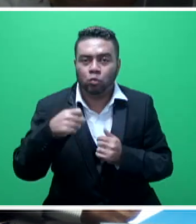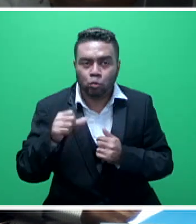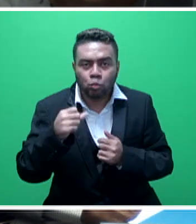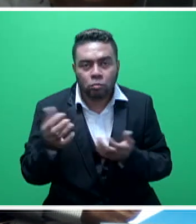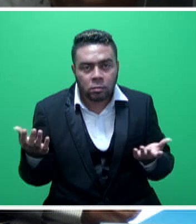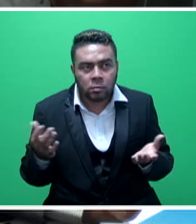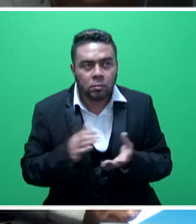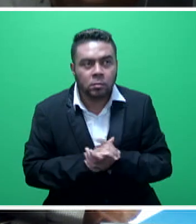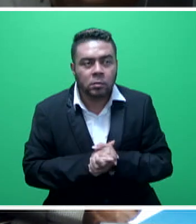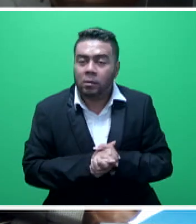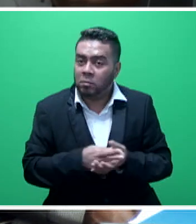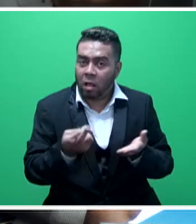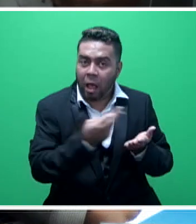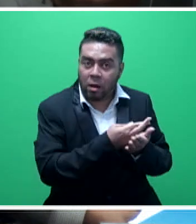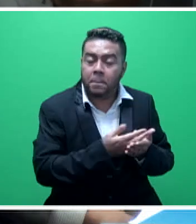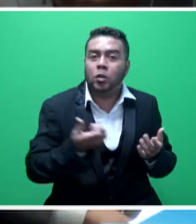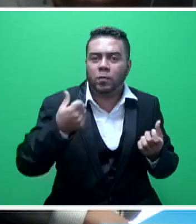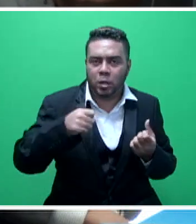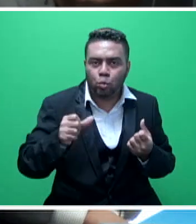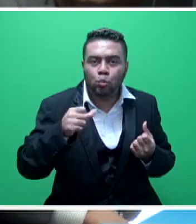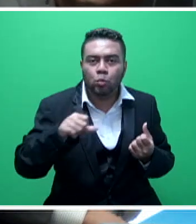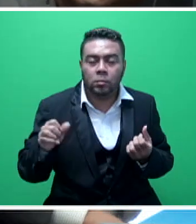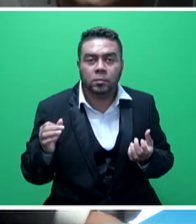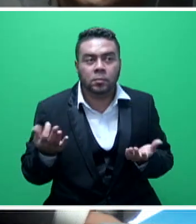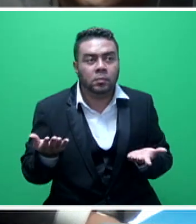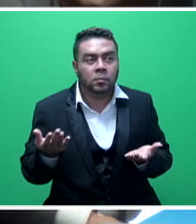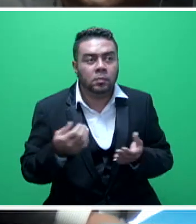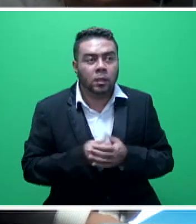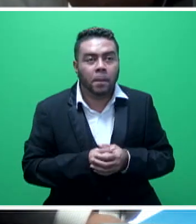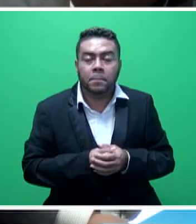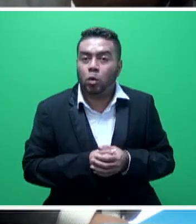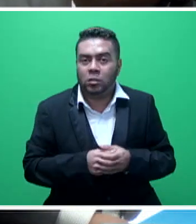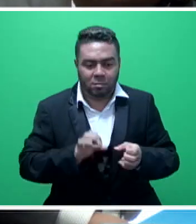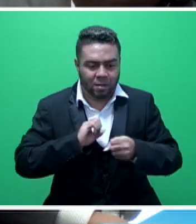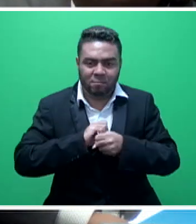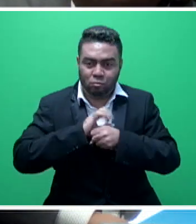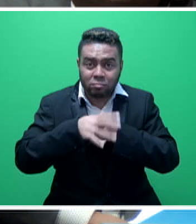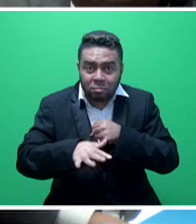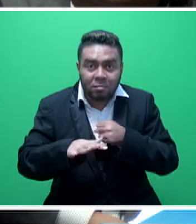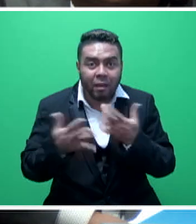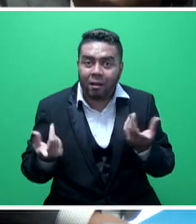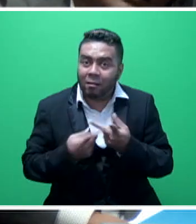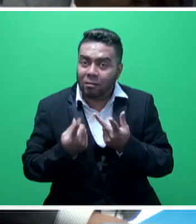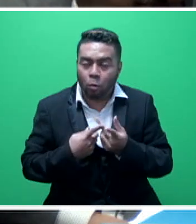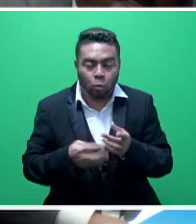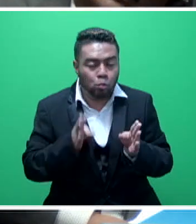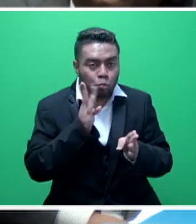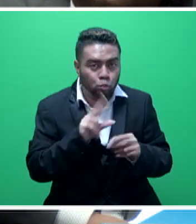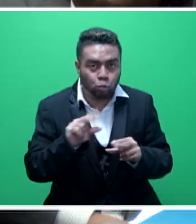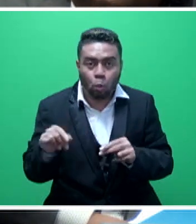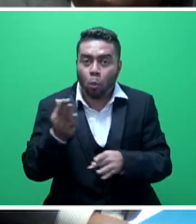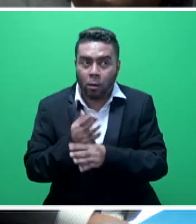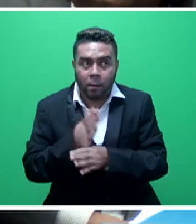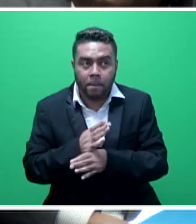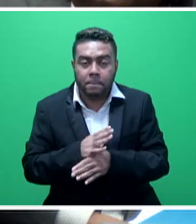those in our, because we've been using it, as you know, because of our normative functions that we need to be able to do. But also